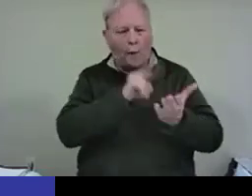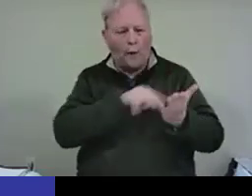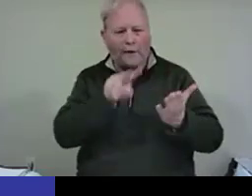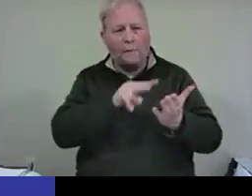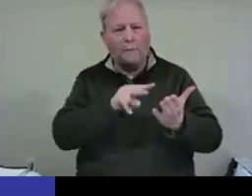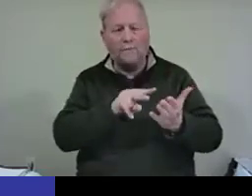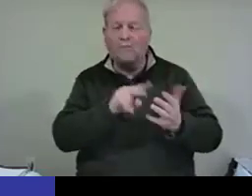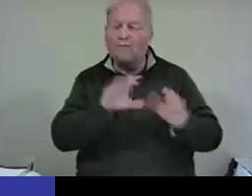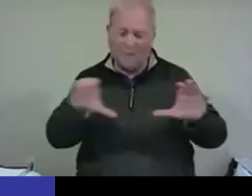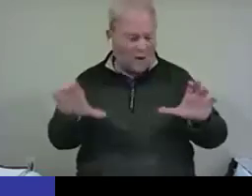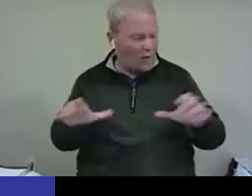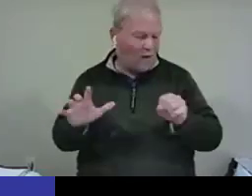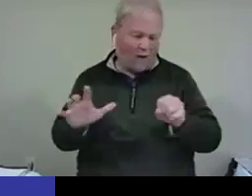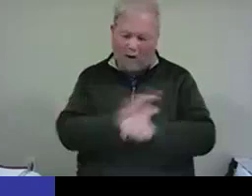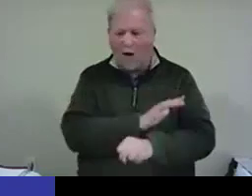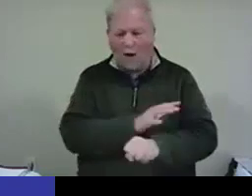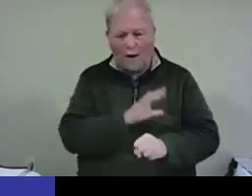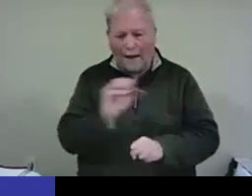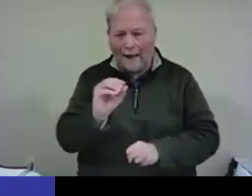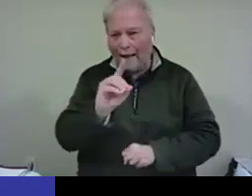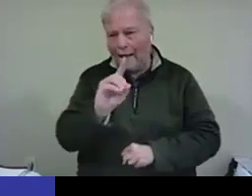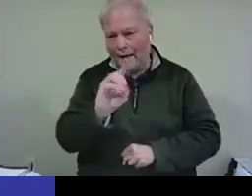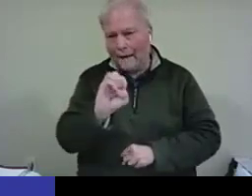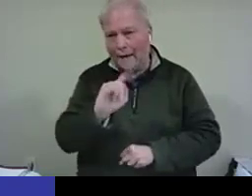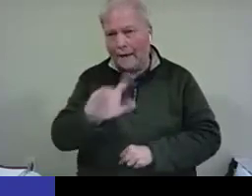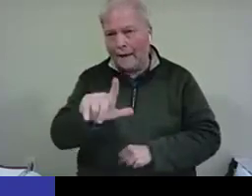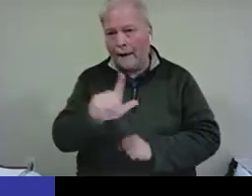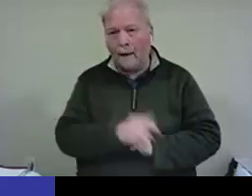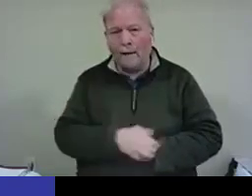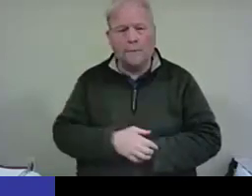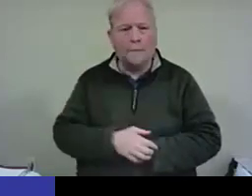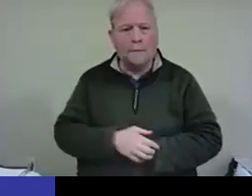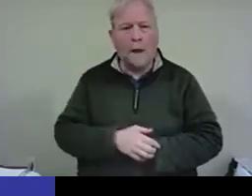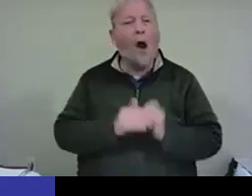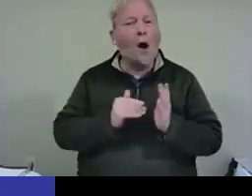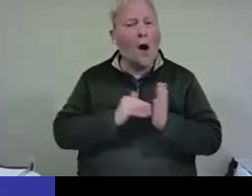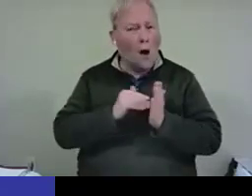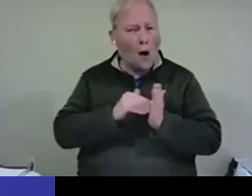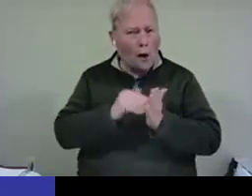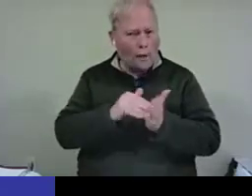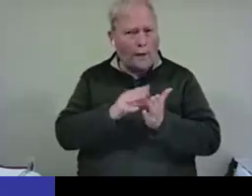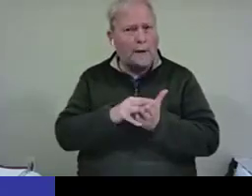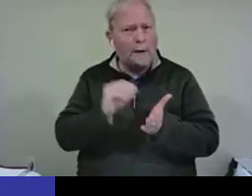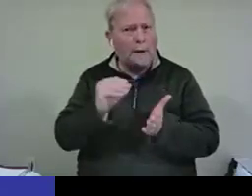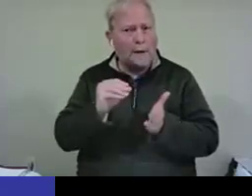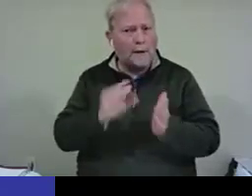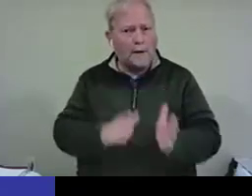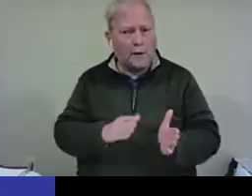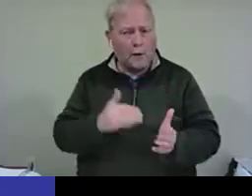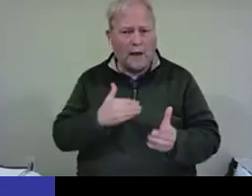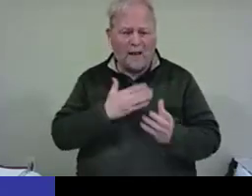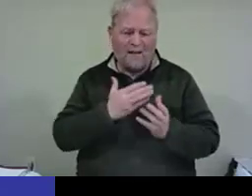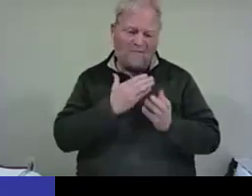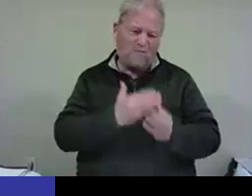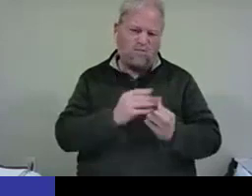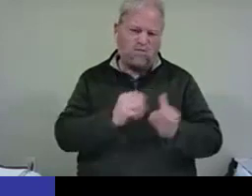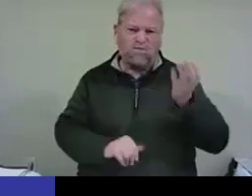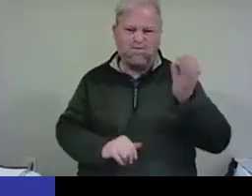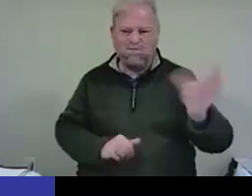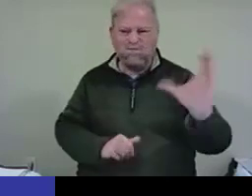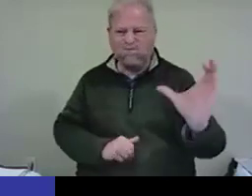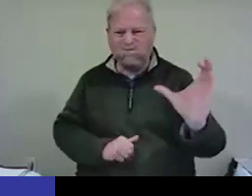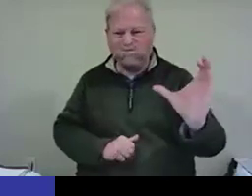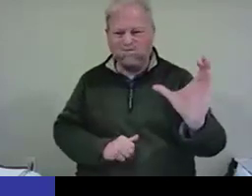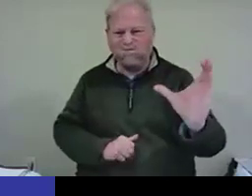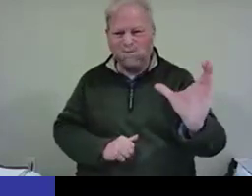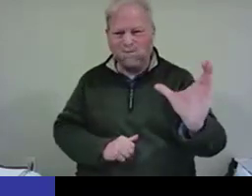detailed. Often students with social, emotional, and behavioral challenges have pretty thick files, and